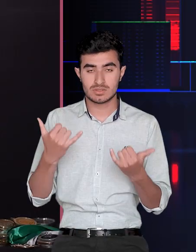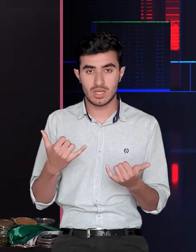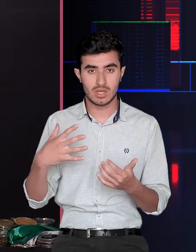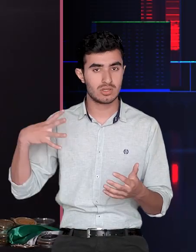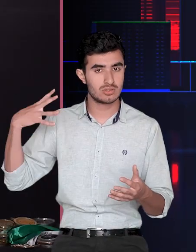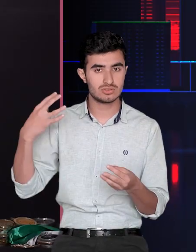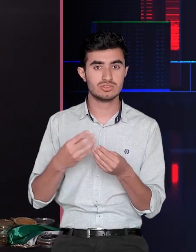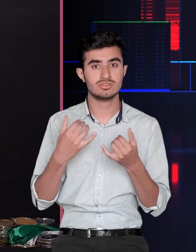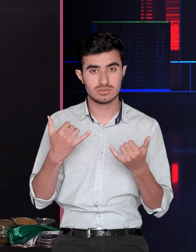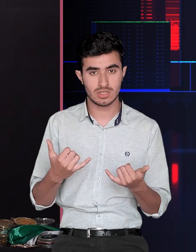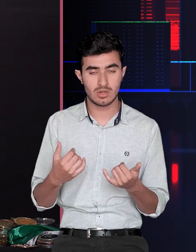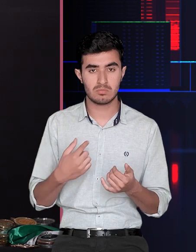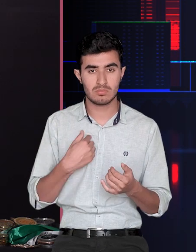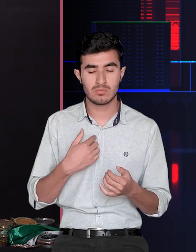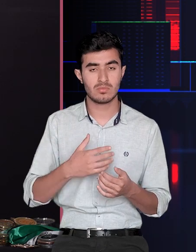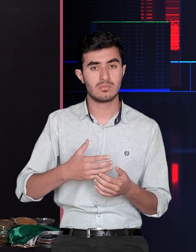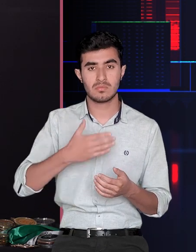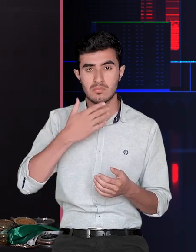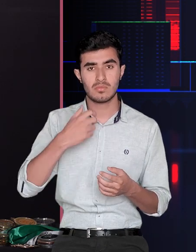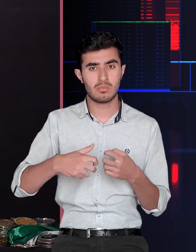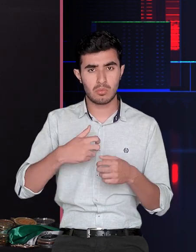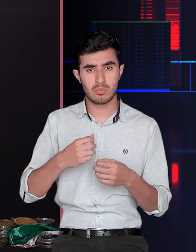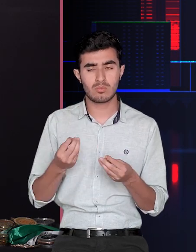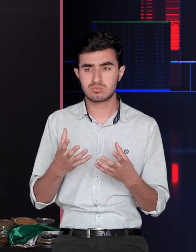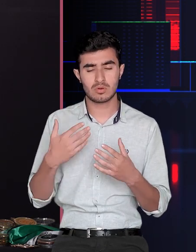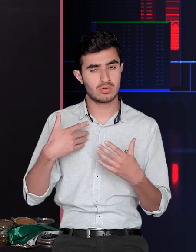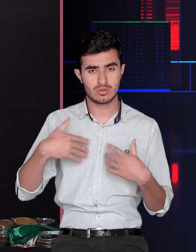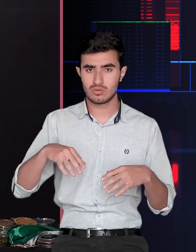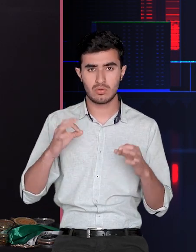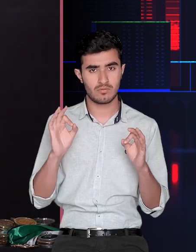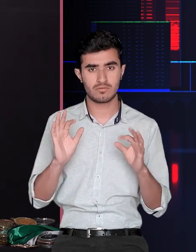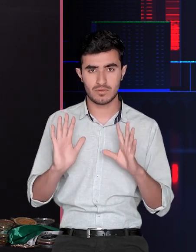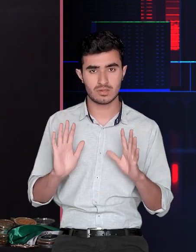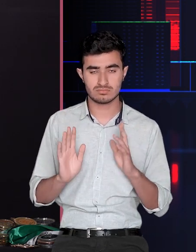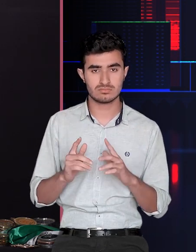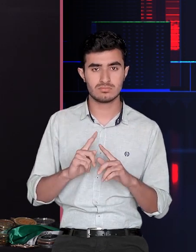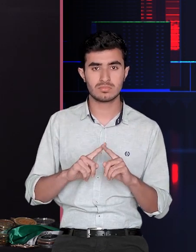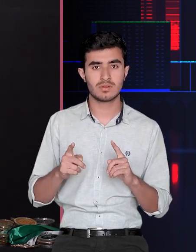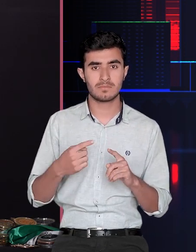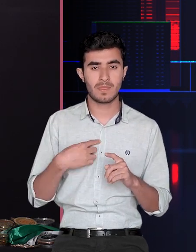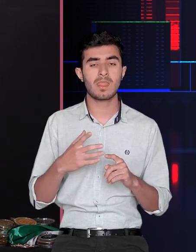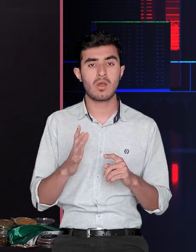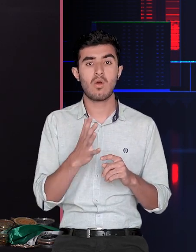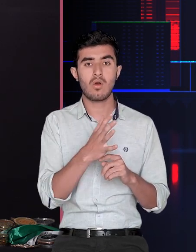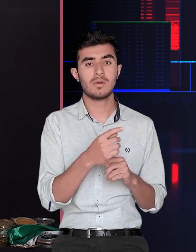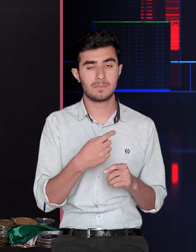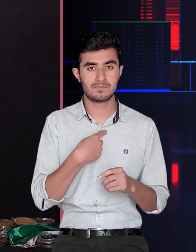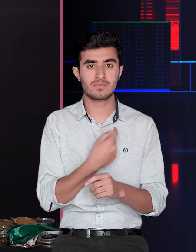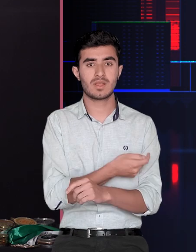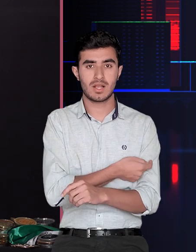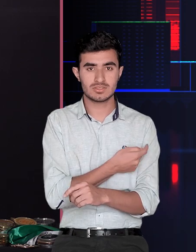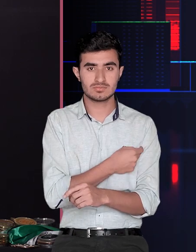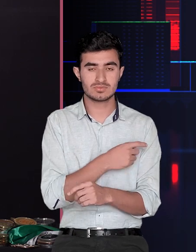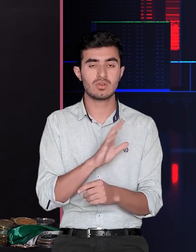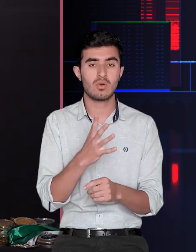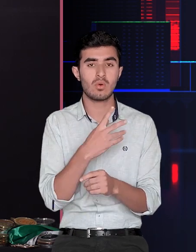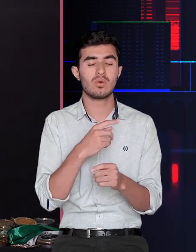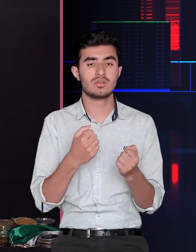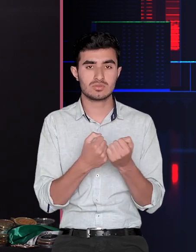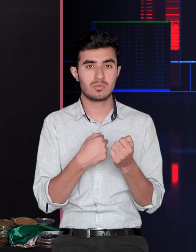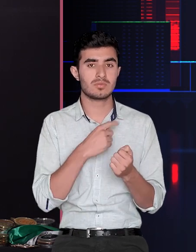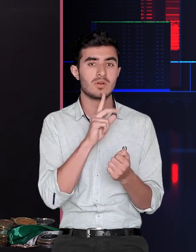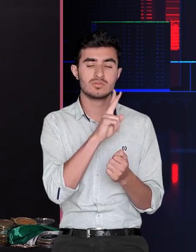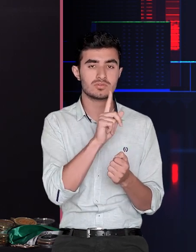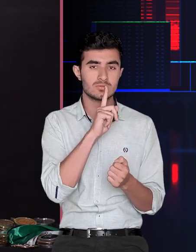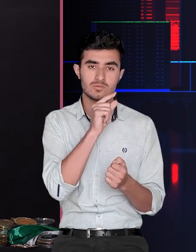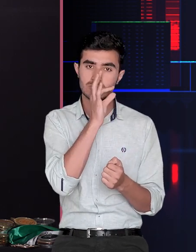till now, I haven't disclosed anything about my disease to my coaches or to anyone that swims with